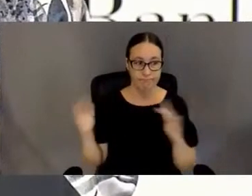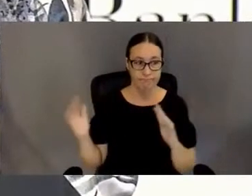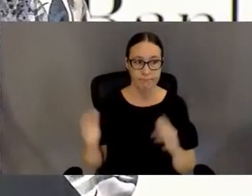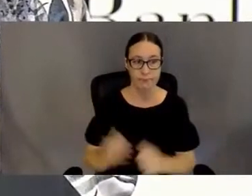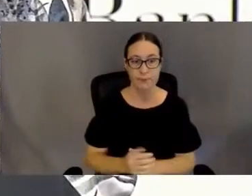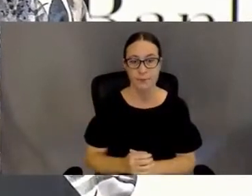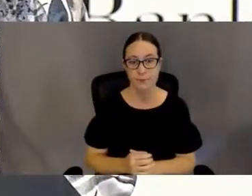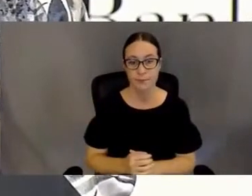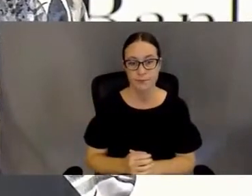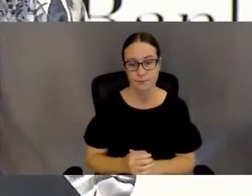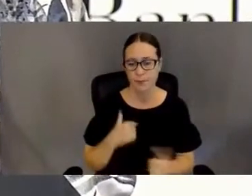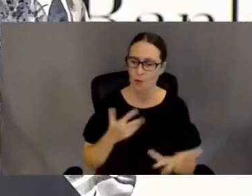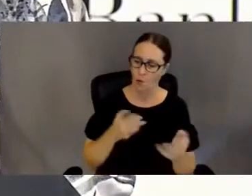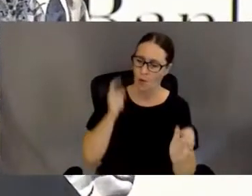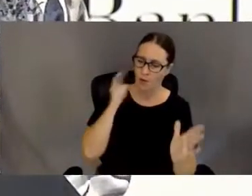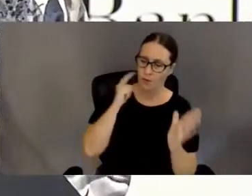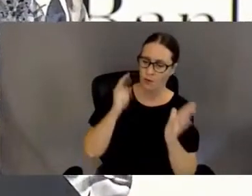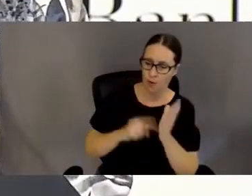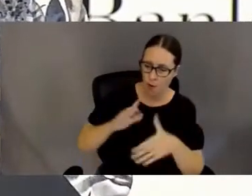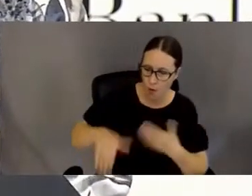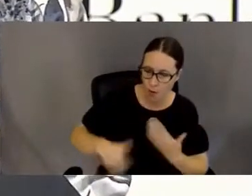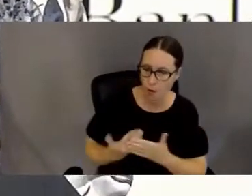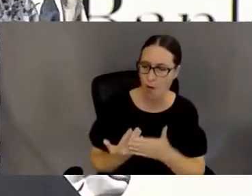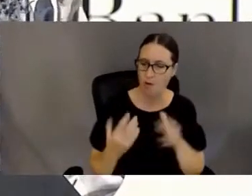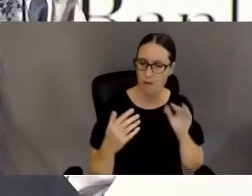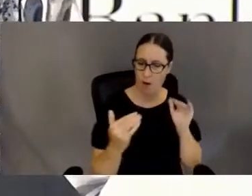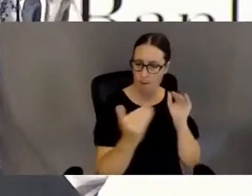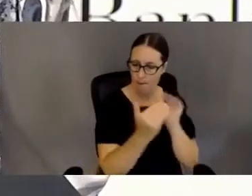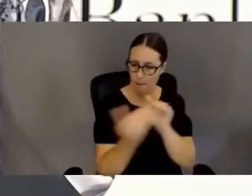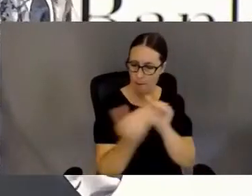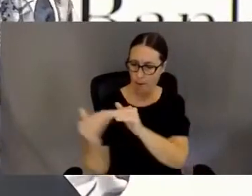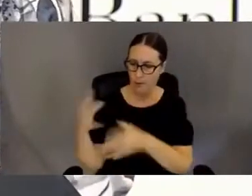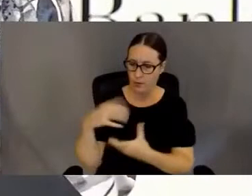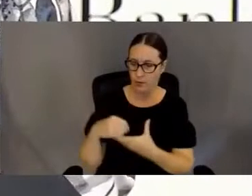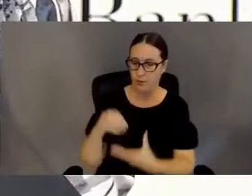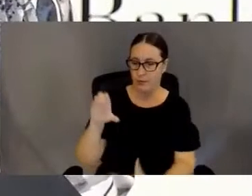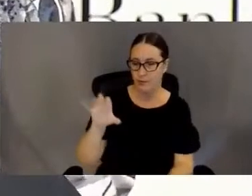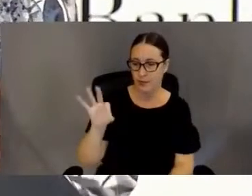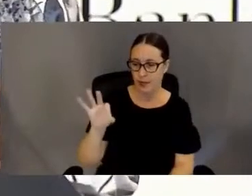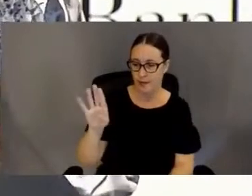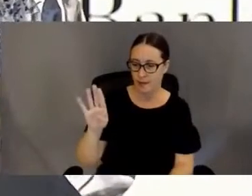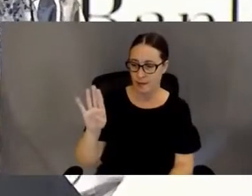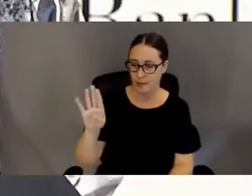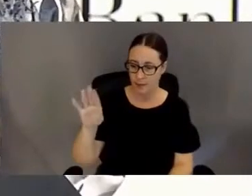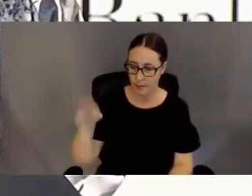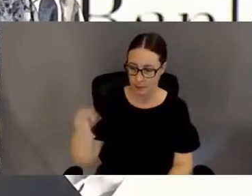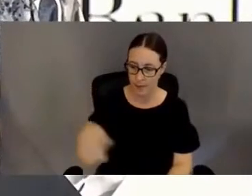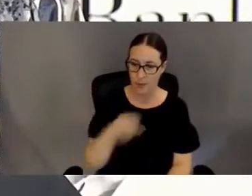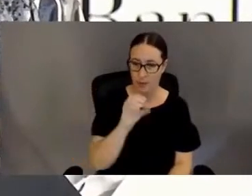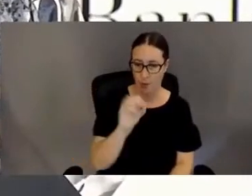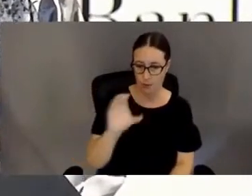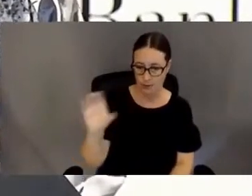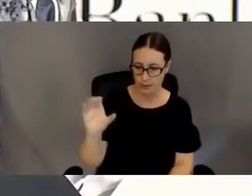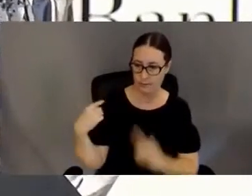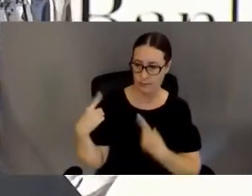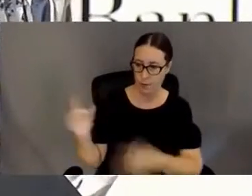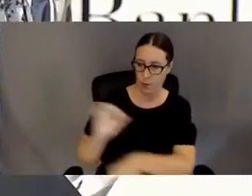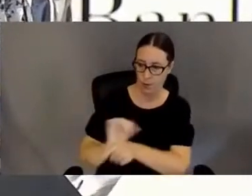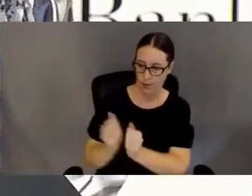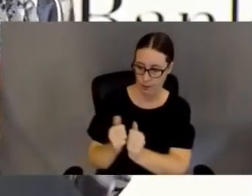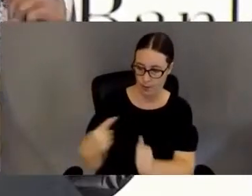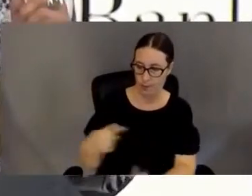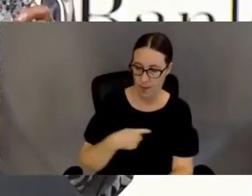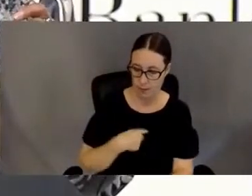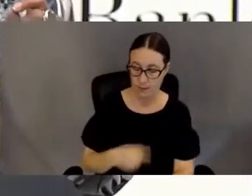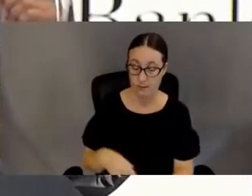And I want to acknowledge all of our federal partners, including the CFPB and OCC, who worked with us on those efforts. This